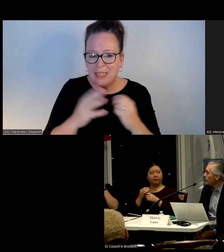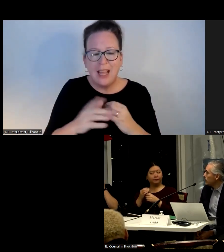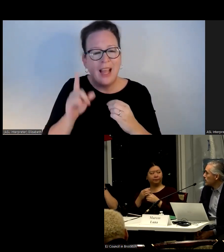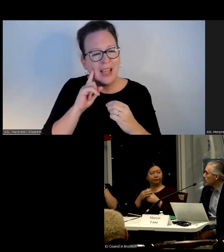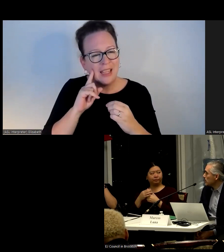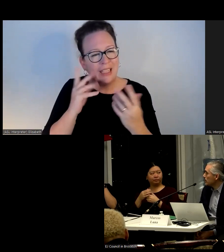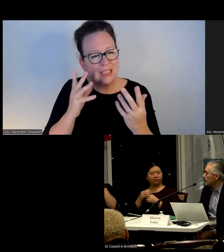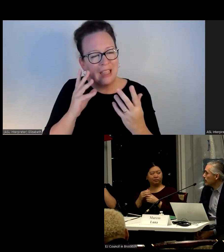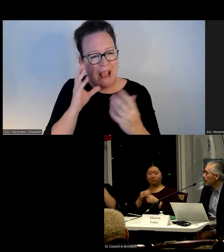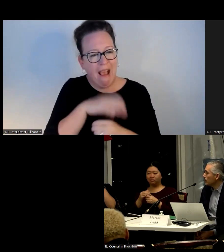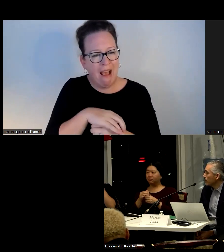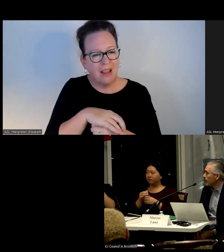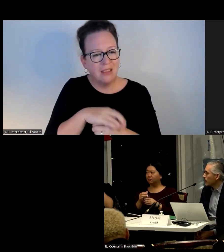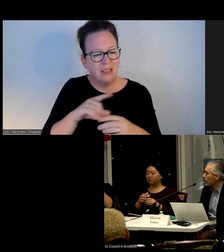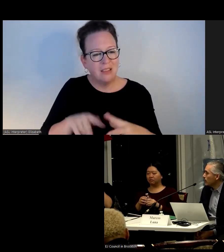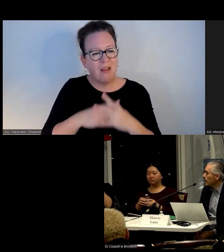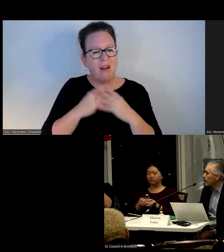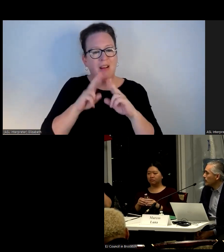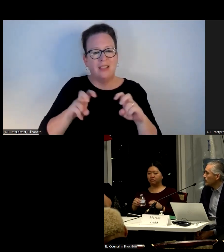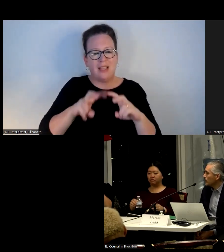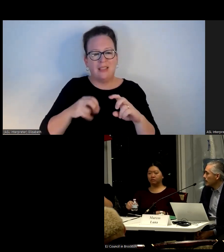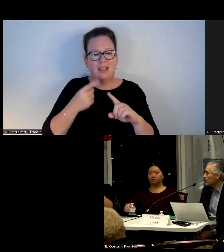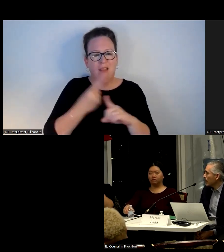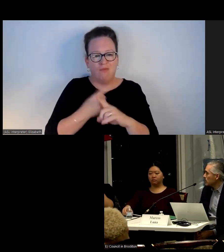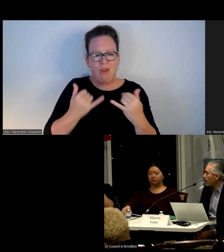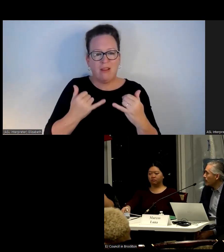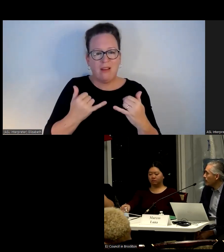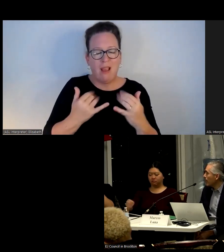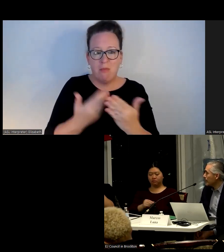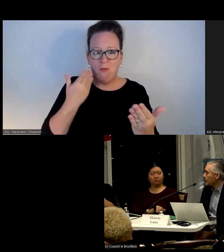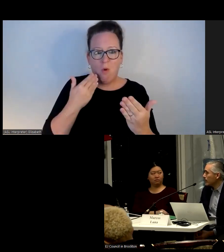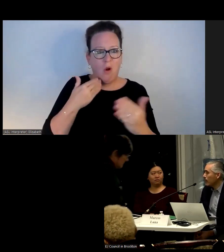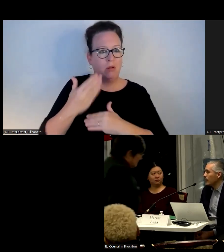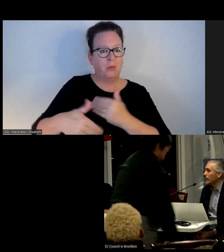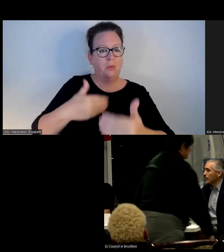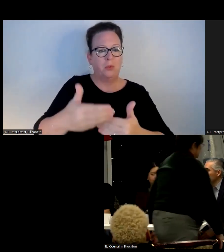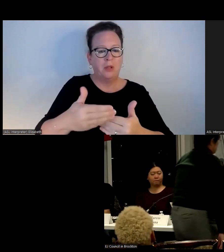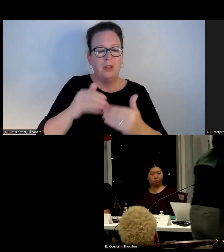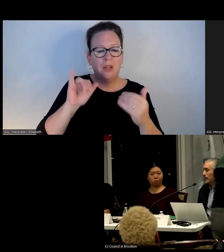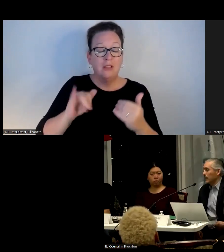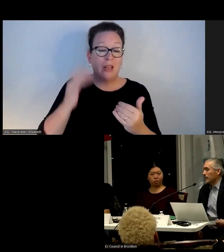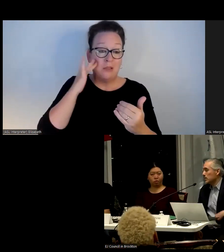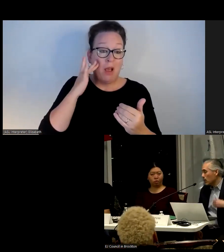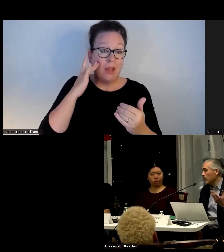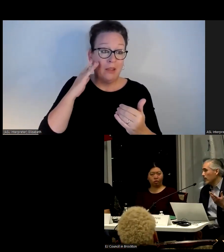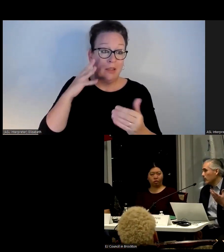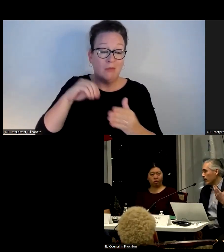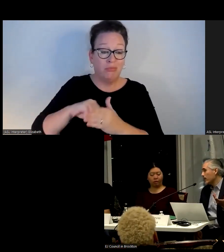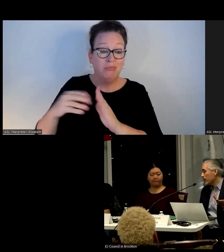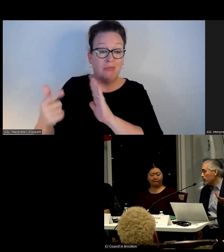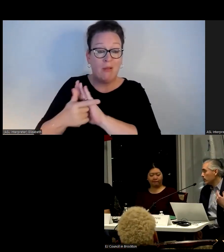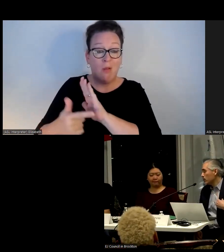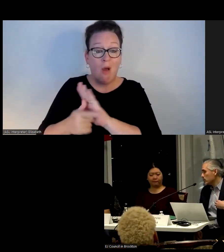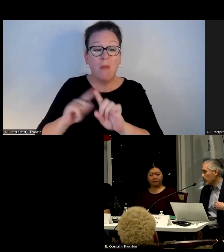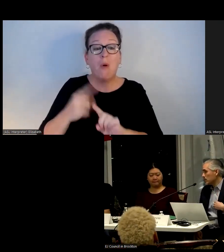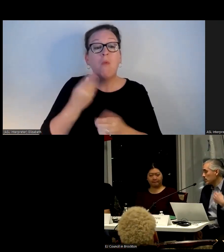odd to assess it from the get-go. That's why it ended up in the law. But so one thing